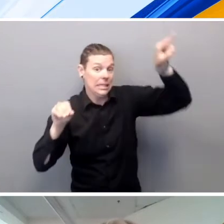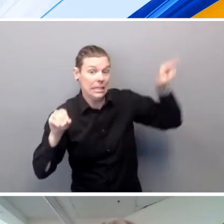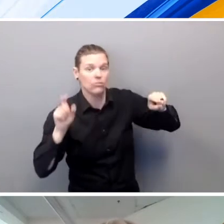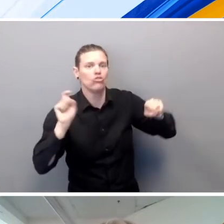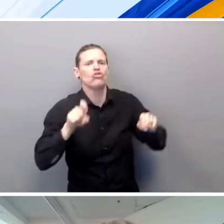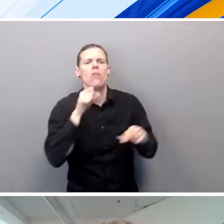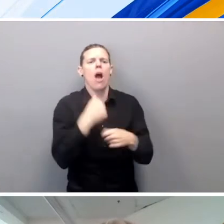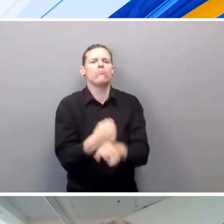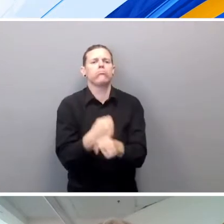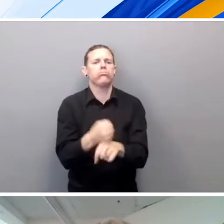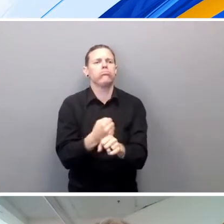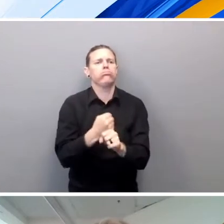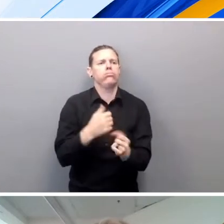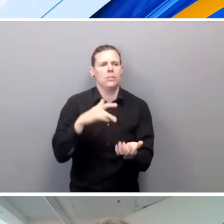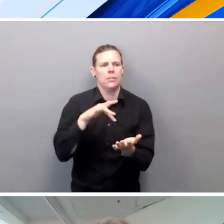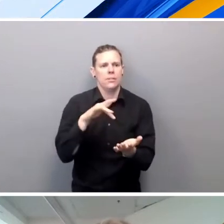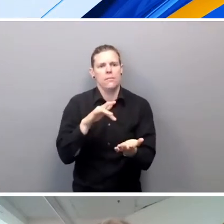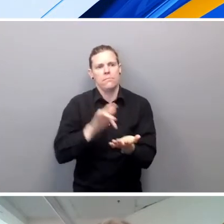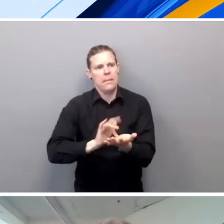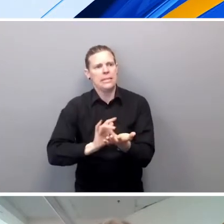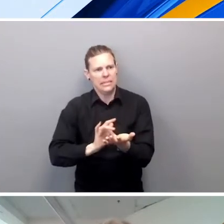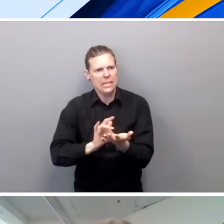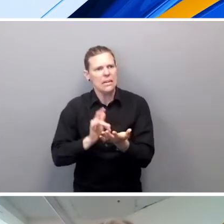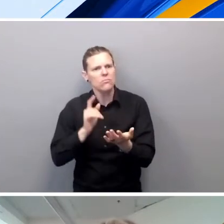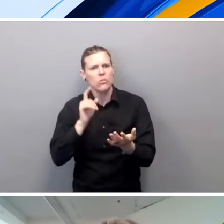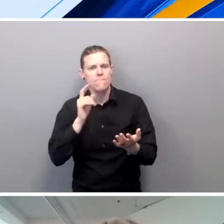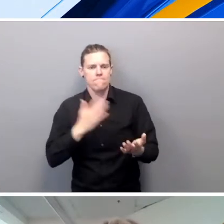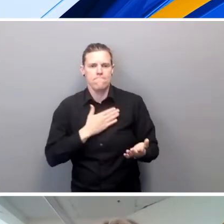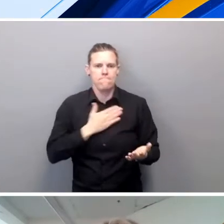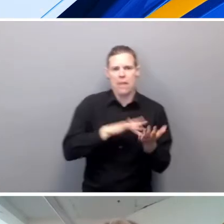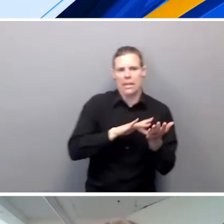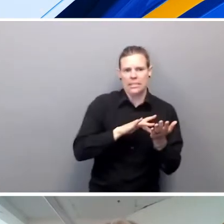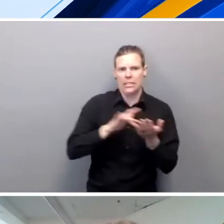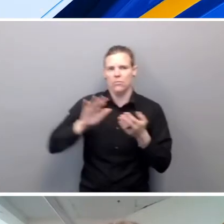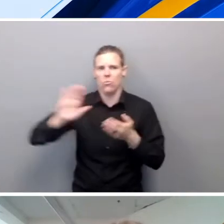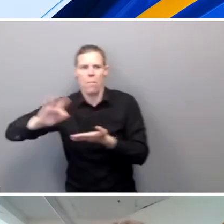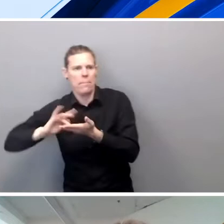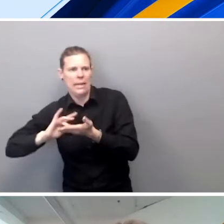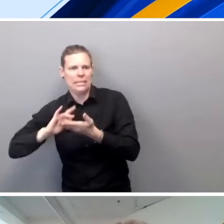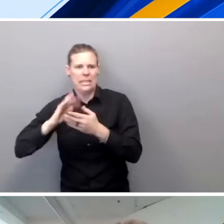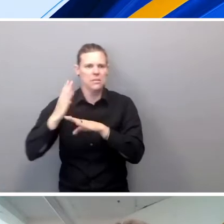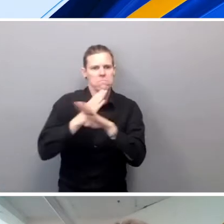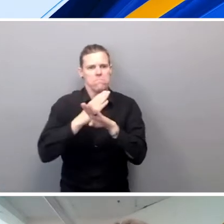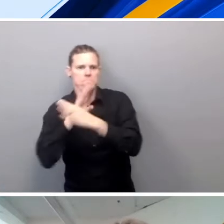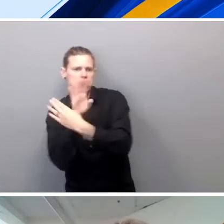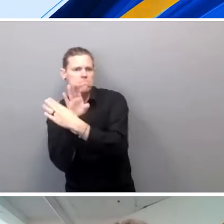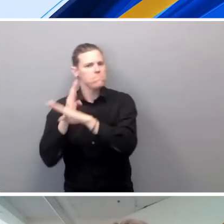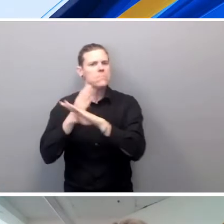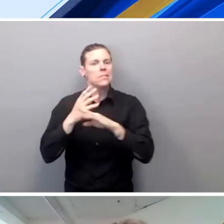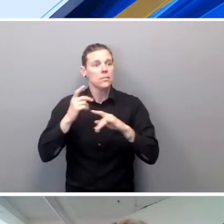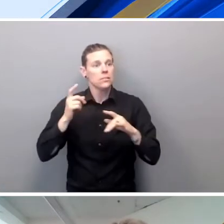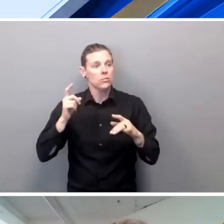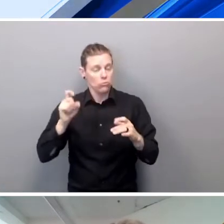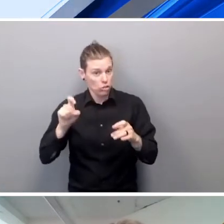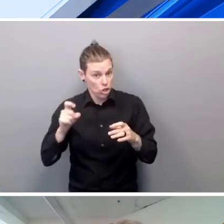patent rights for anything that's used to prevent or treat COVID as long as the pandemic